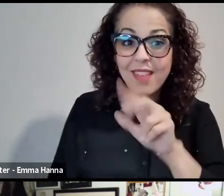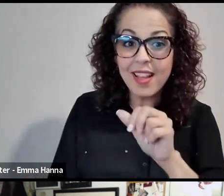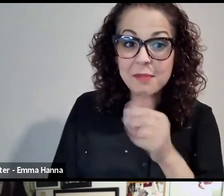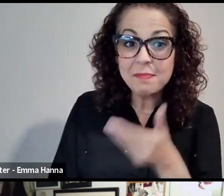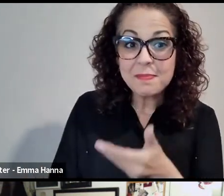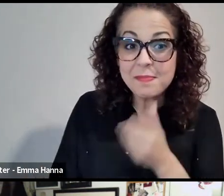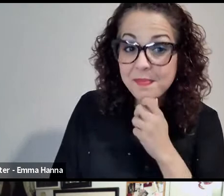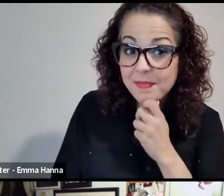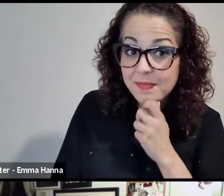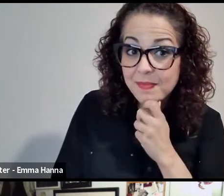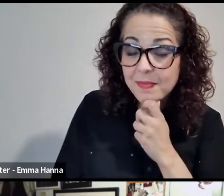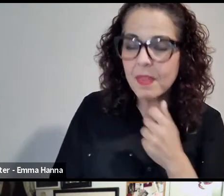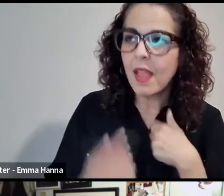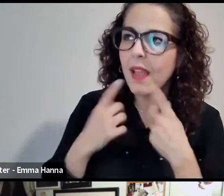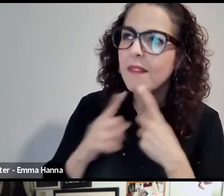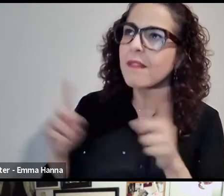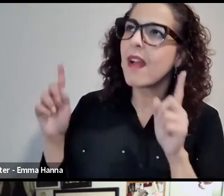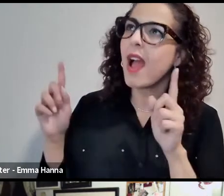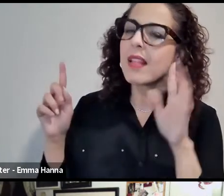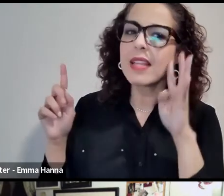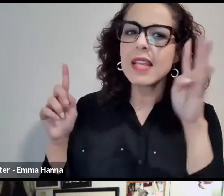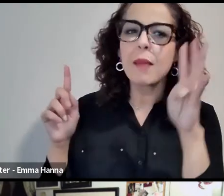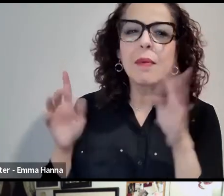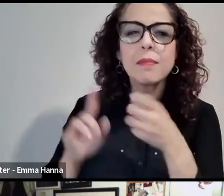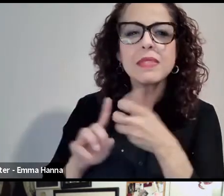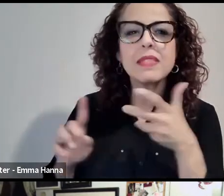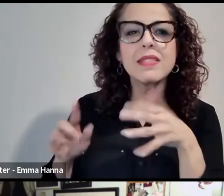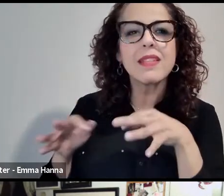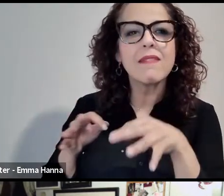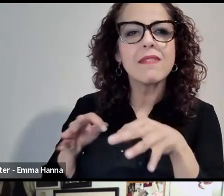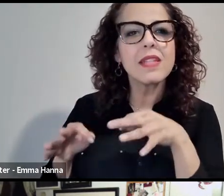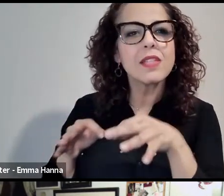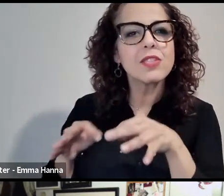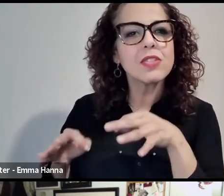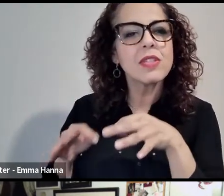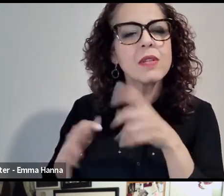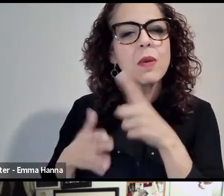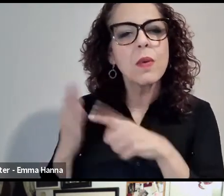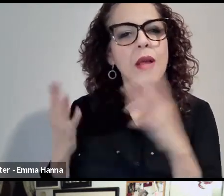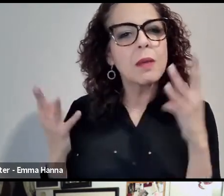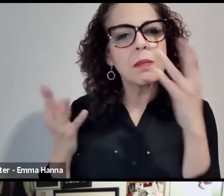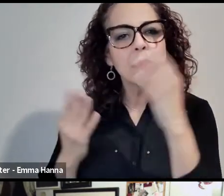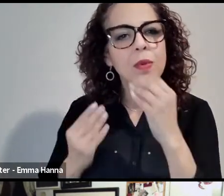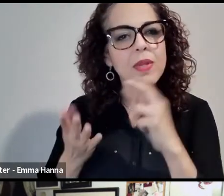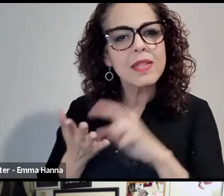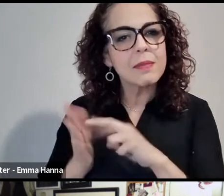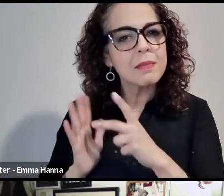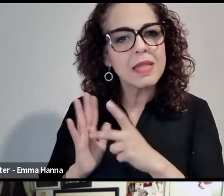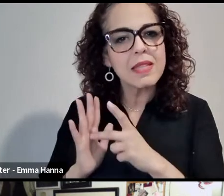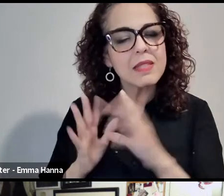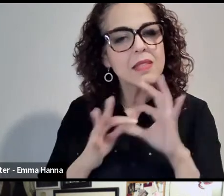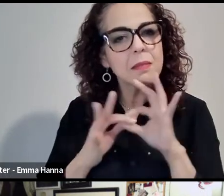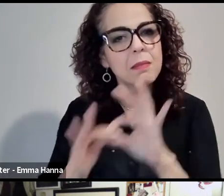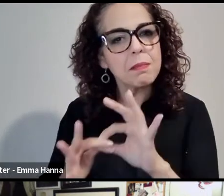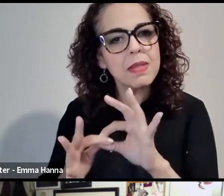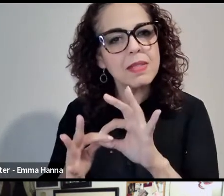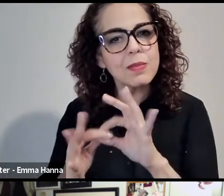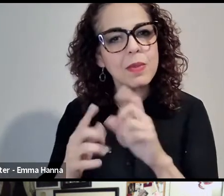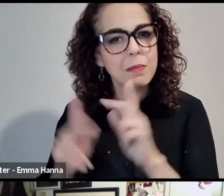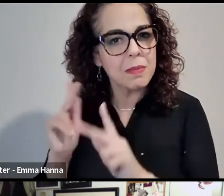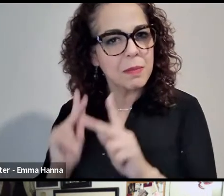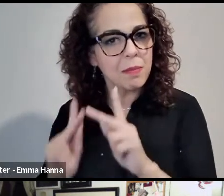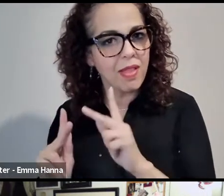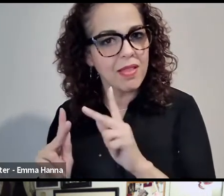I finally came up with a definition of what beauty is in terms of people, the beauty I'm